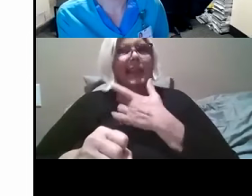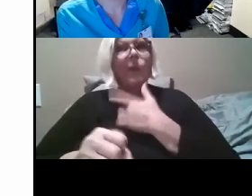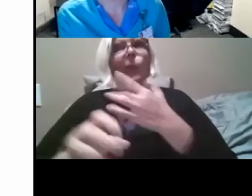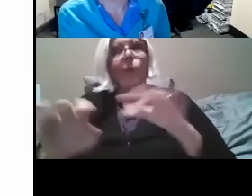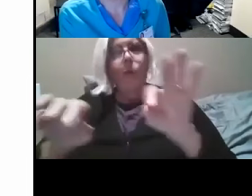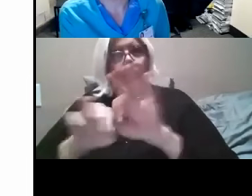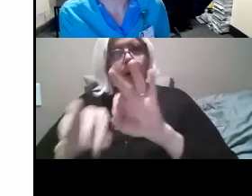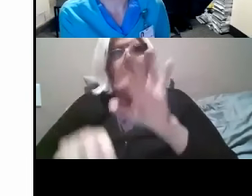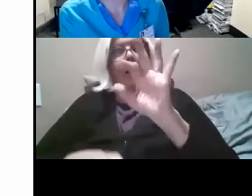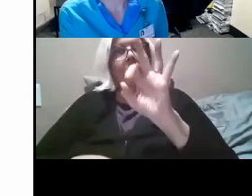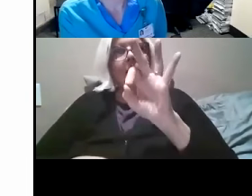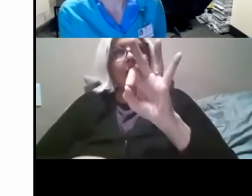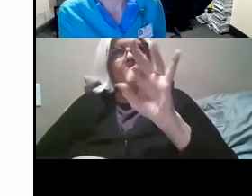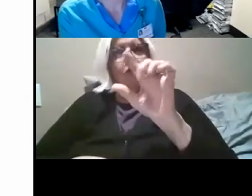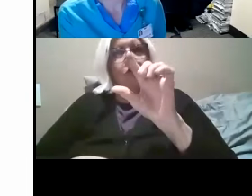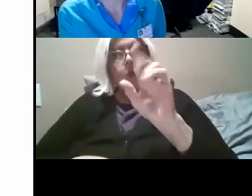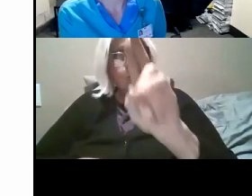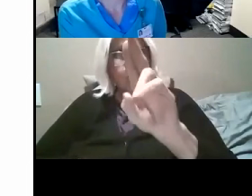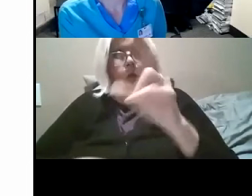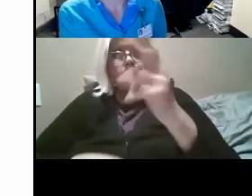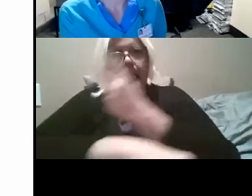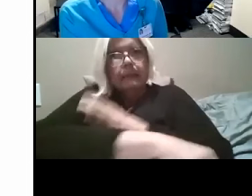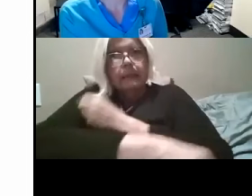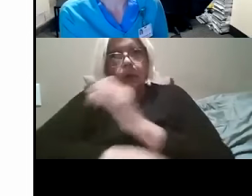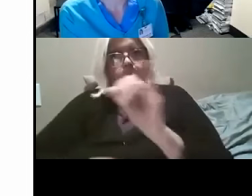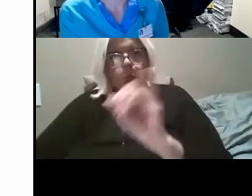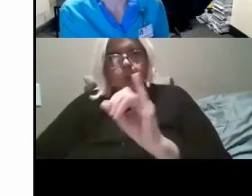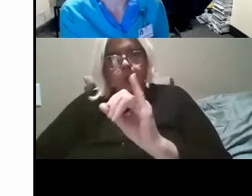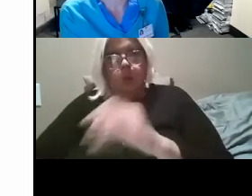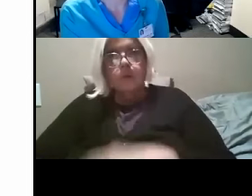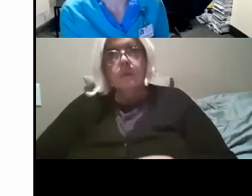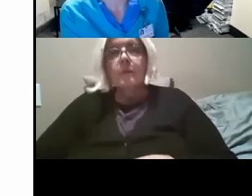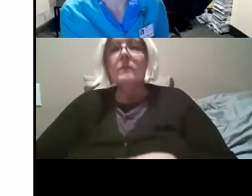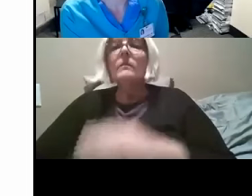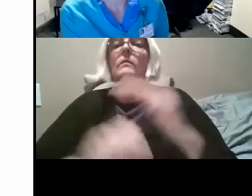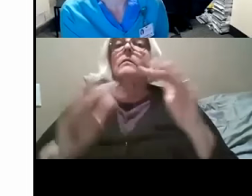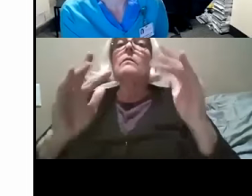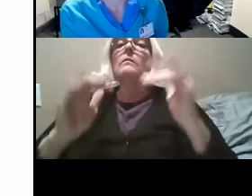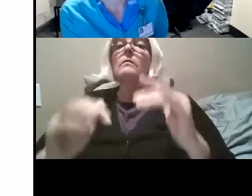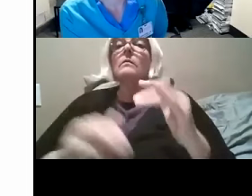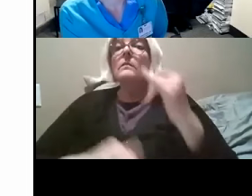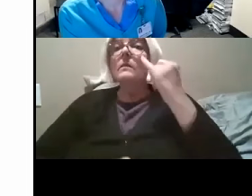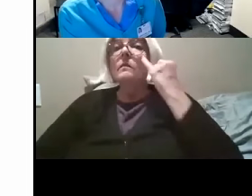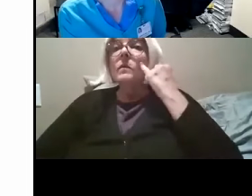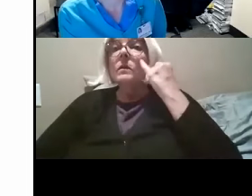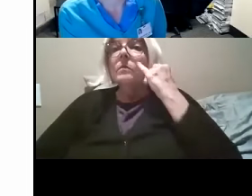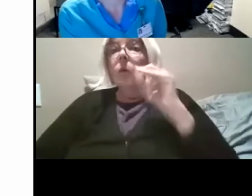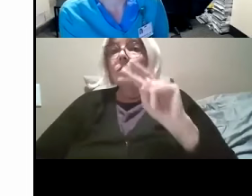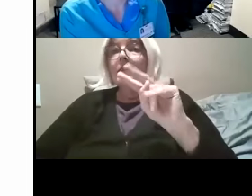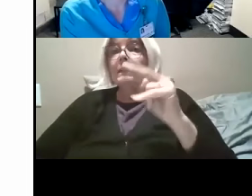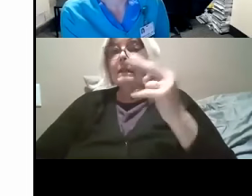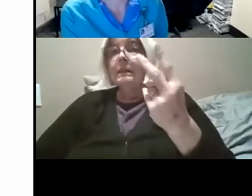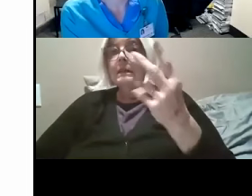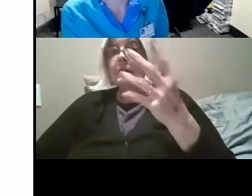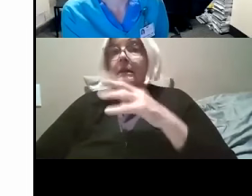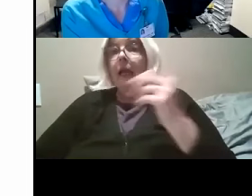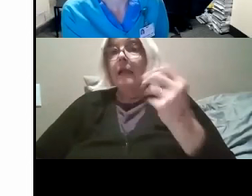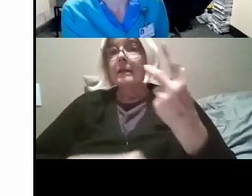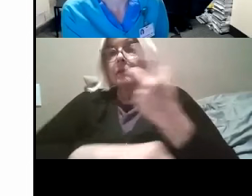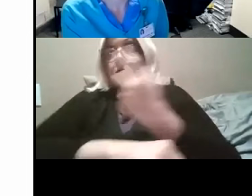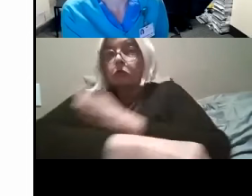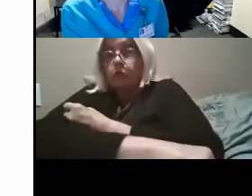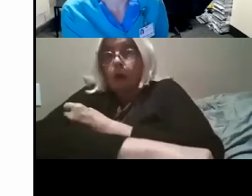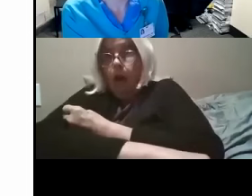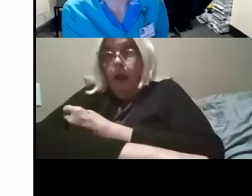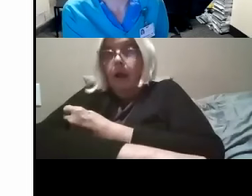Just a couple other points. It takes about 2 weeks after getting that second dose of the mRNA for your body to have